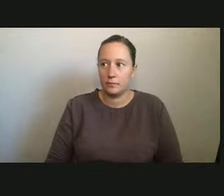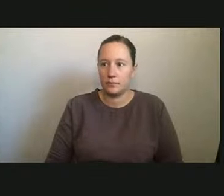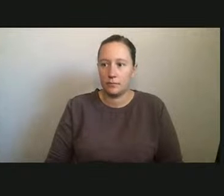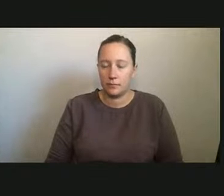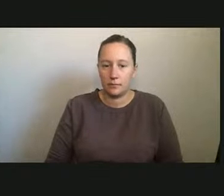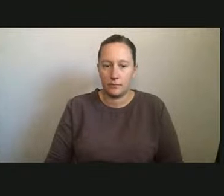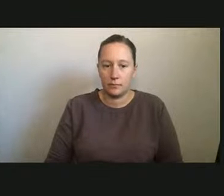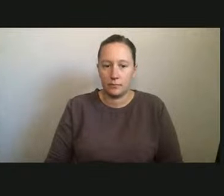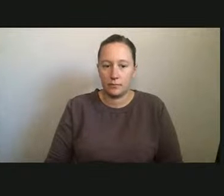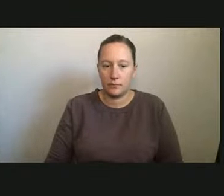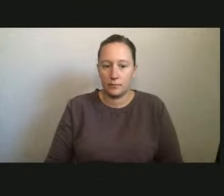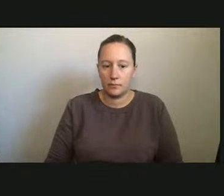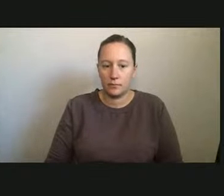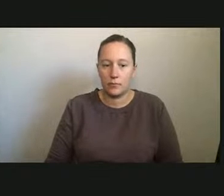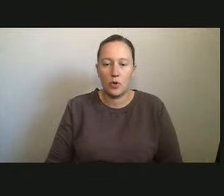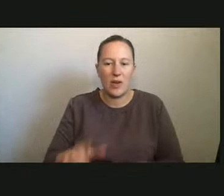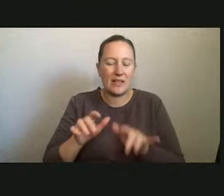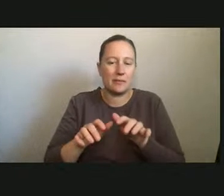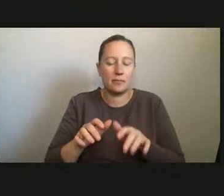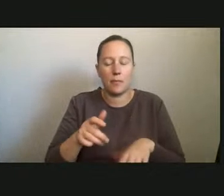Put your answer in the chat.